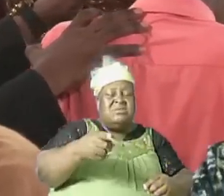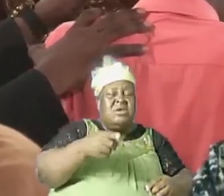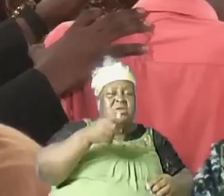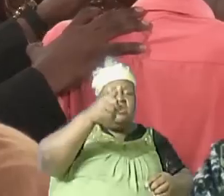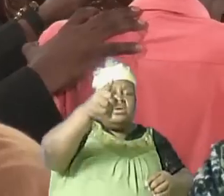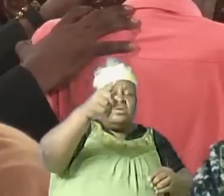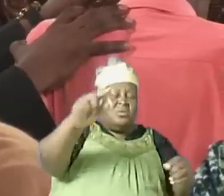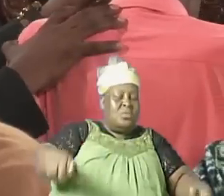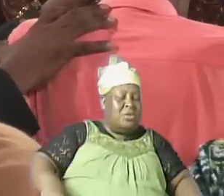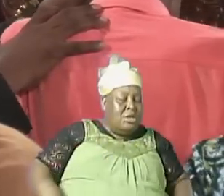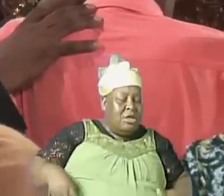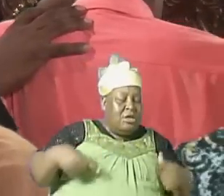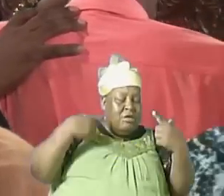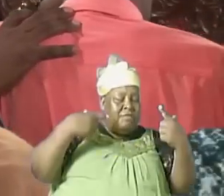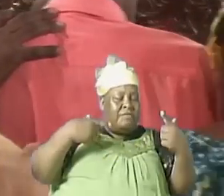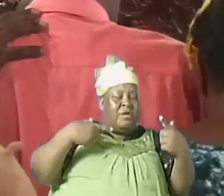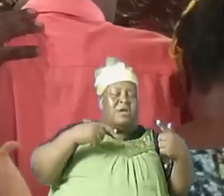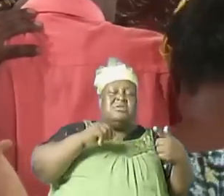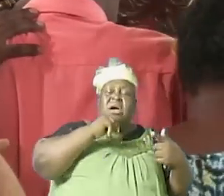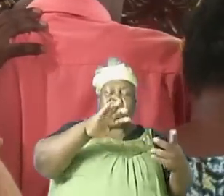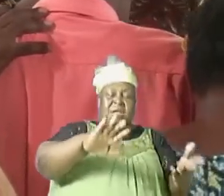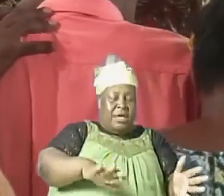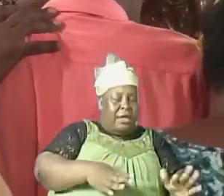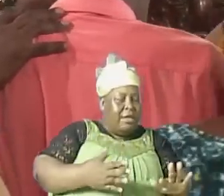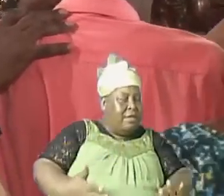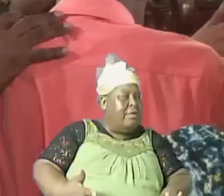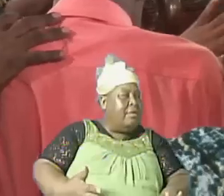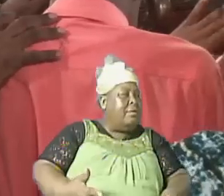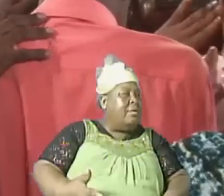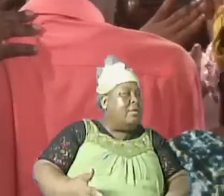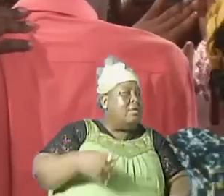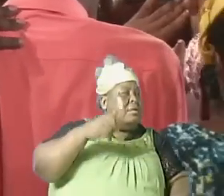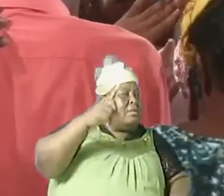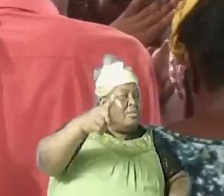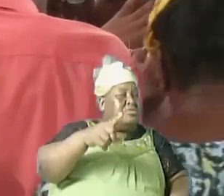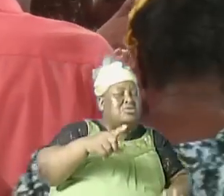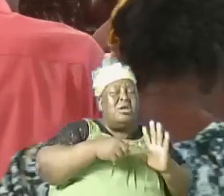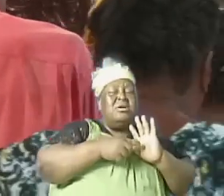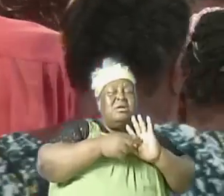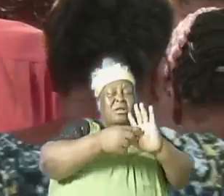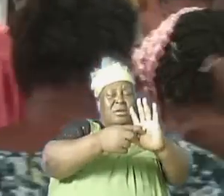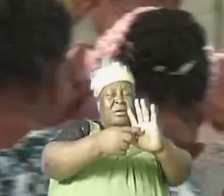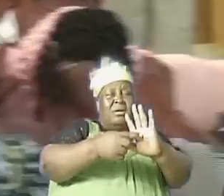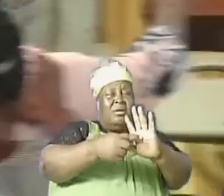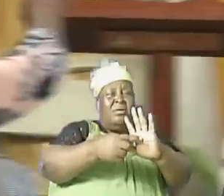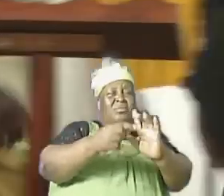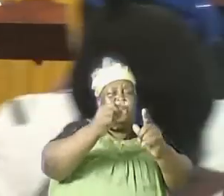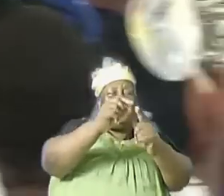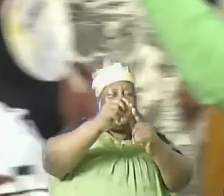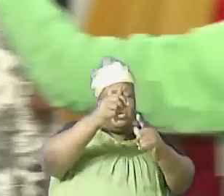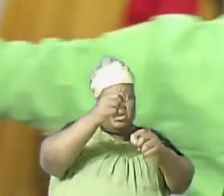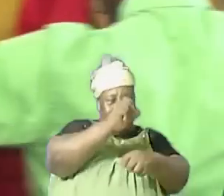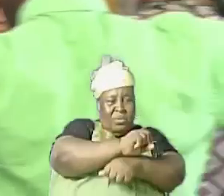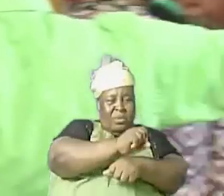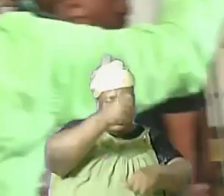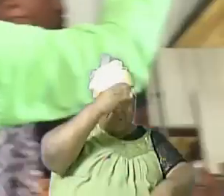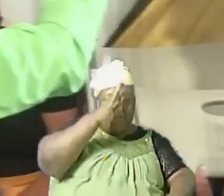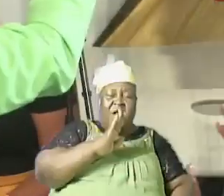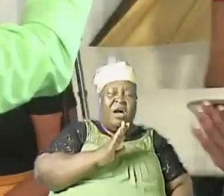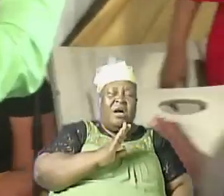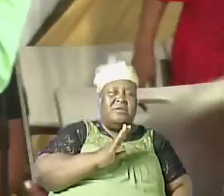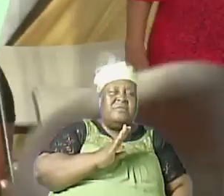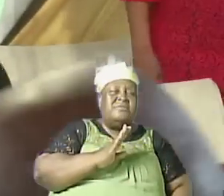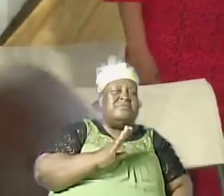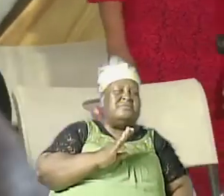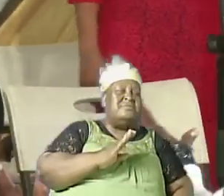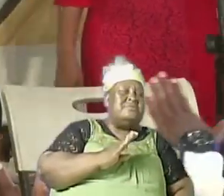said, you shall live and not die. And you shall declare the works of the